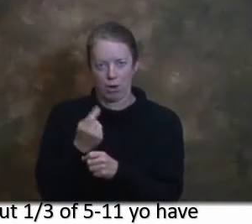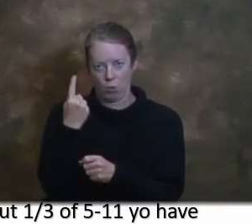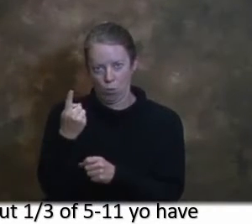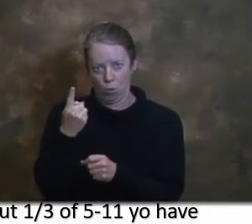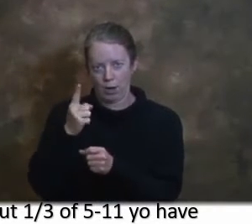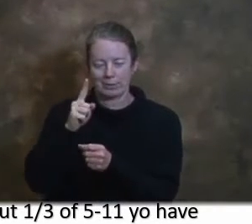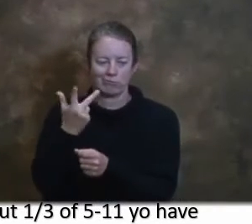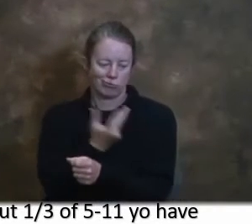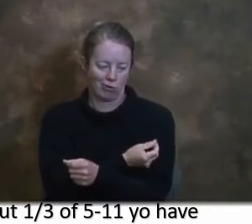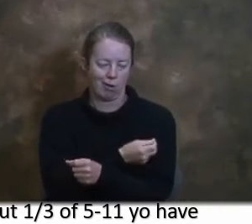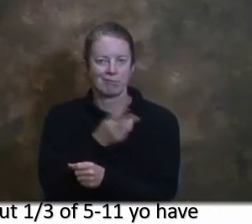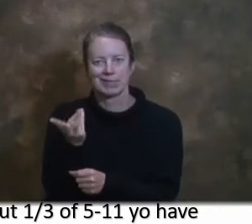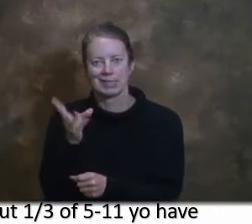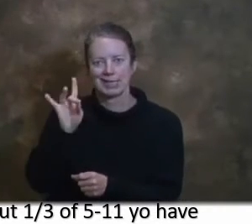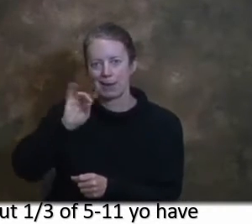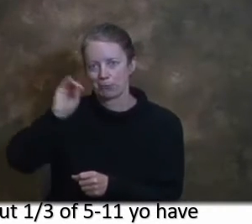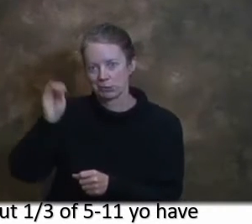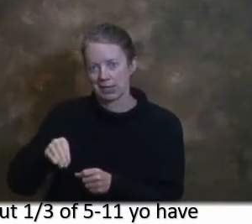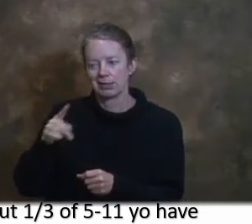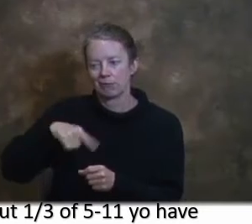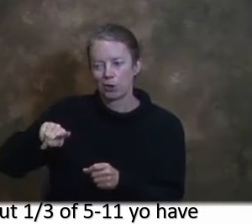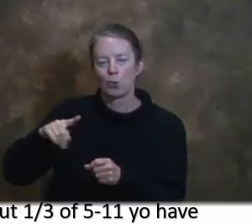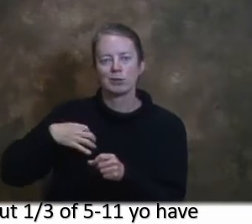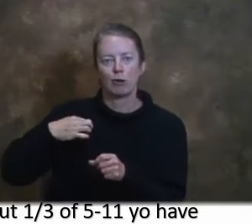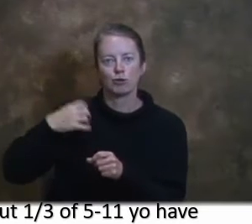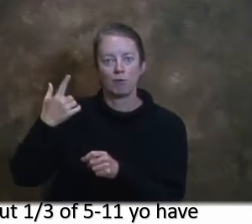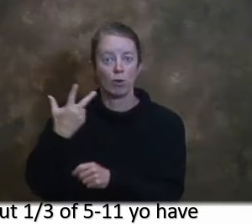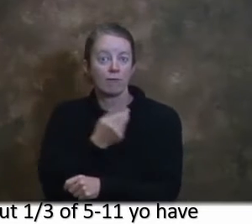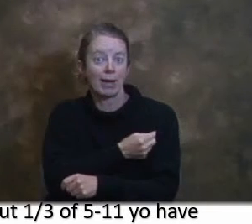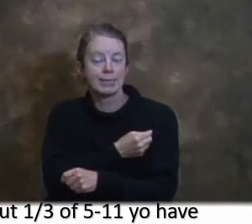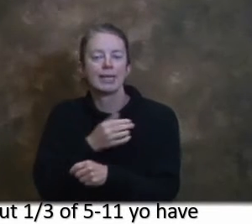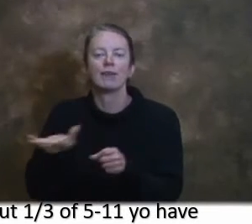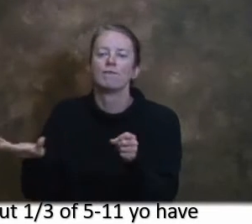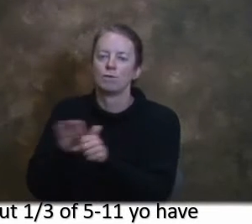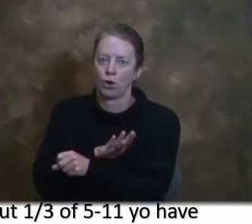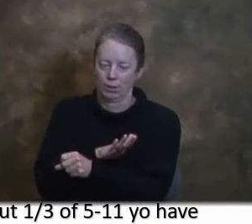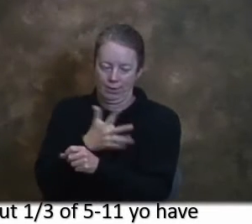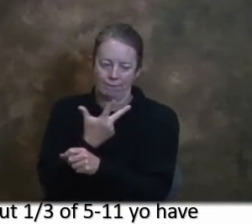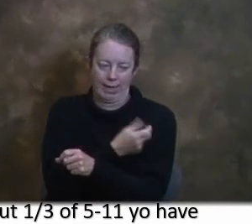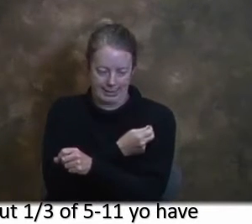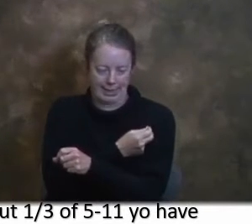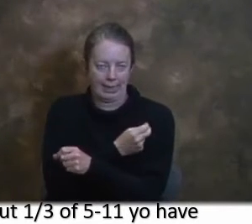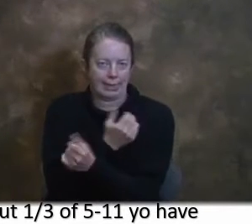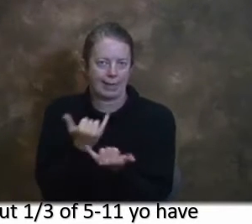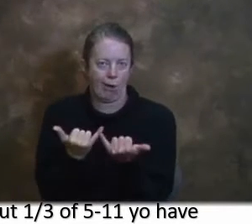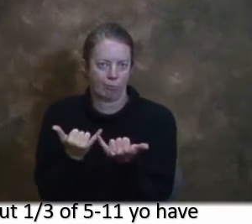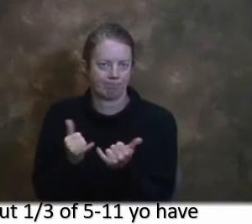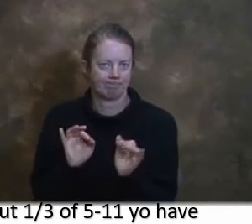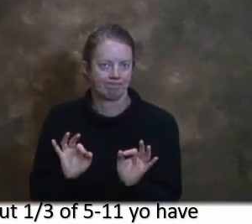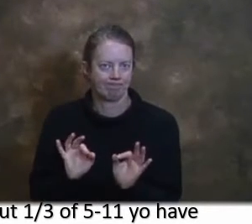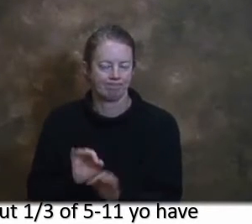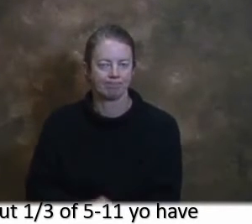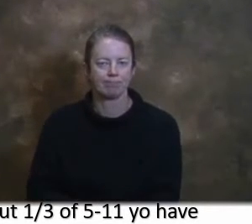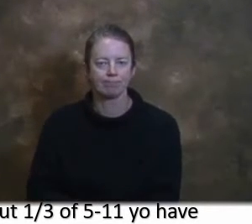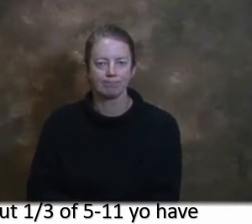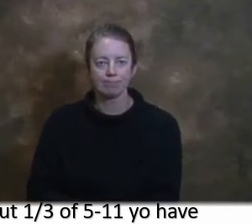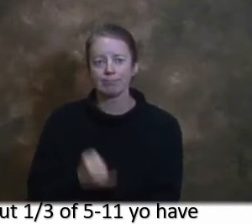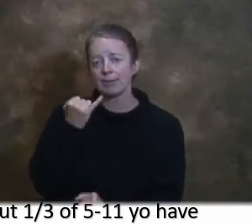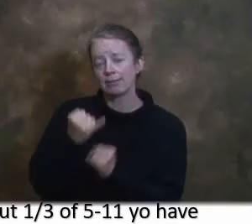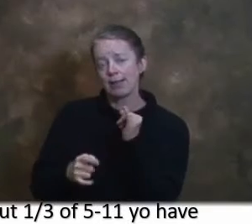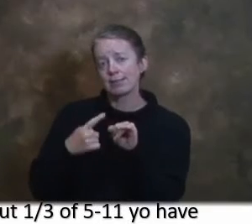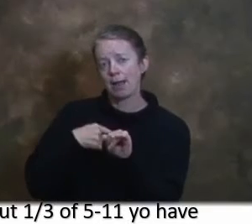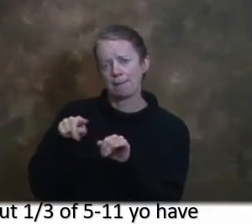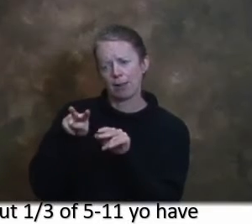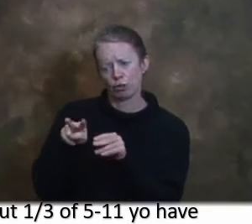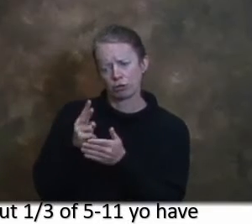and 68% of the eligible population has been fully vaccinated at this point. When I last checked a